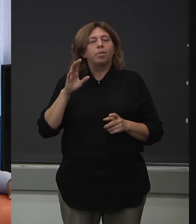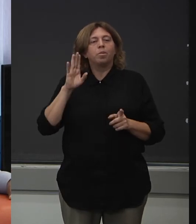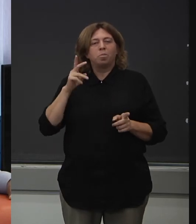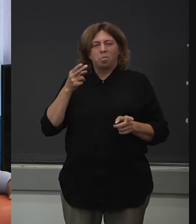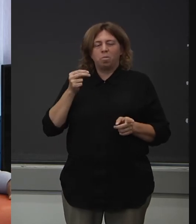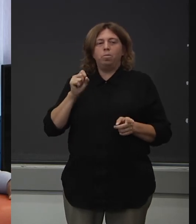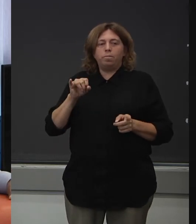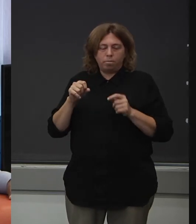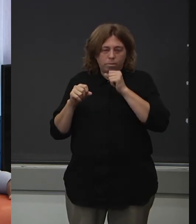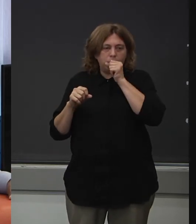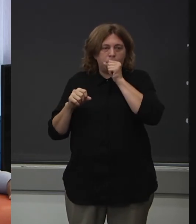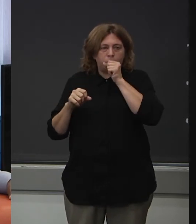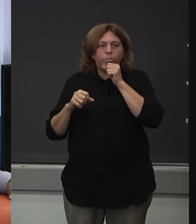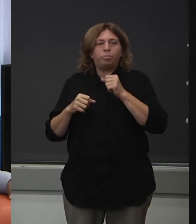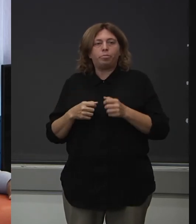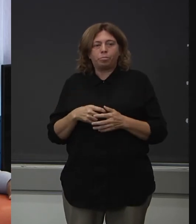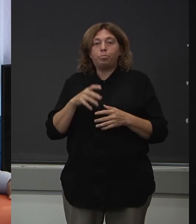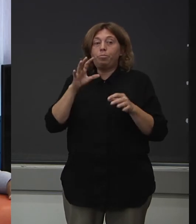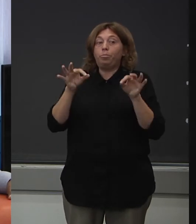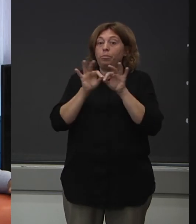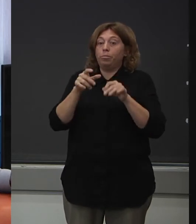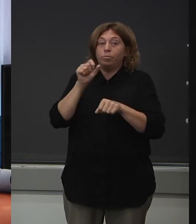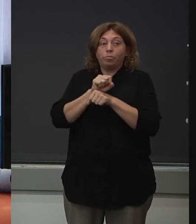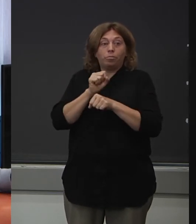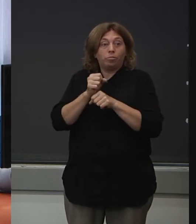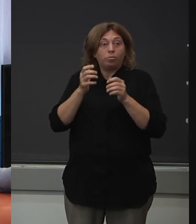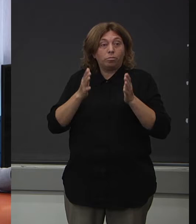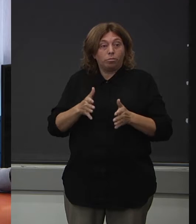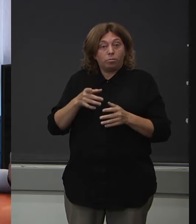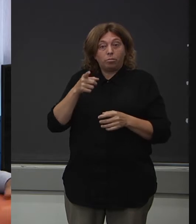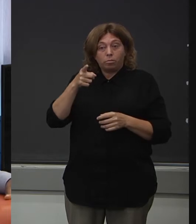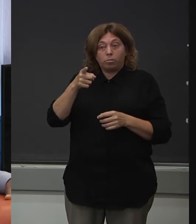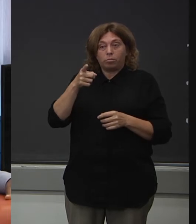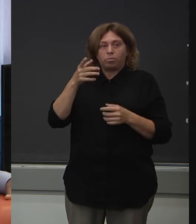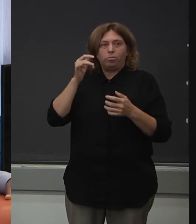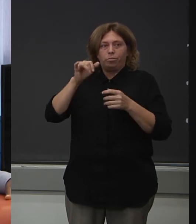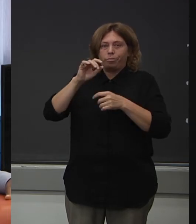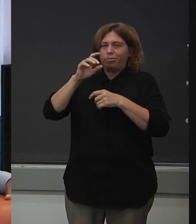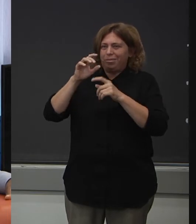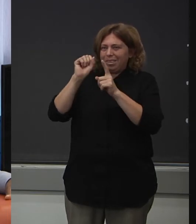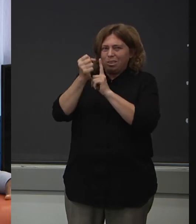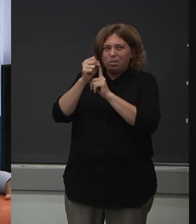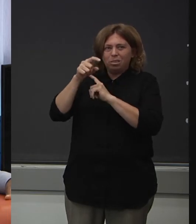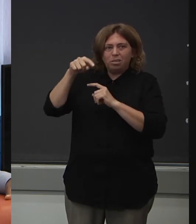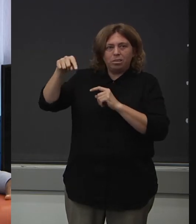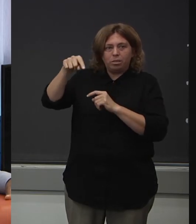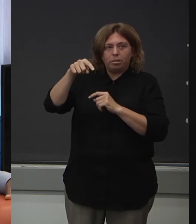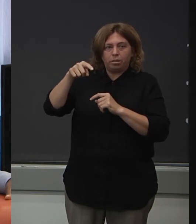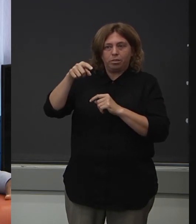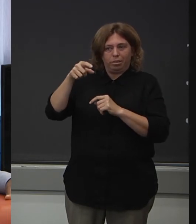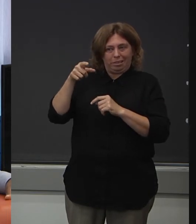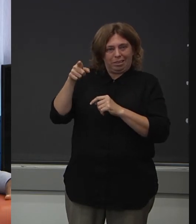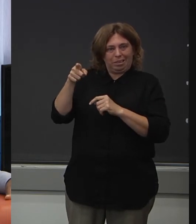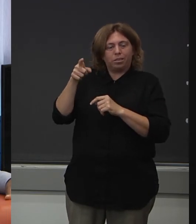that, are at the forefront of enforcing this mandate.